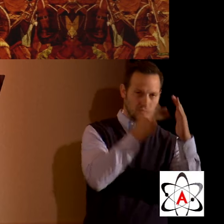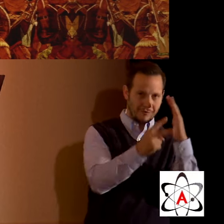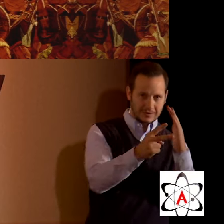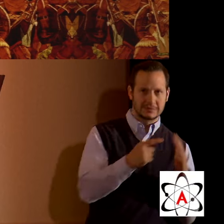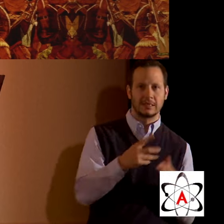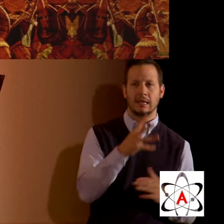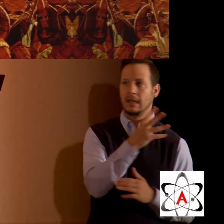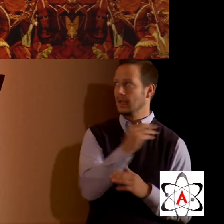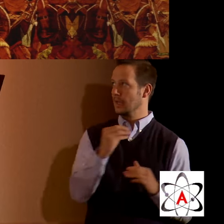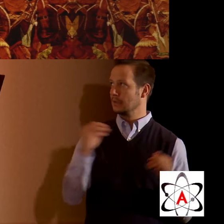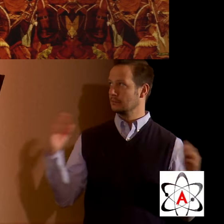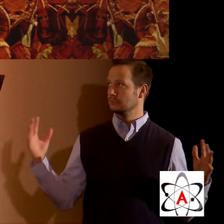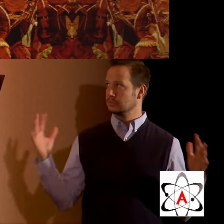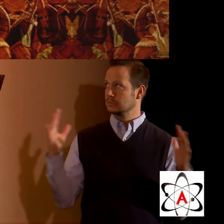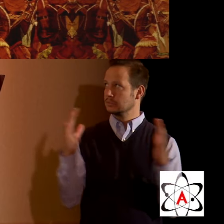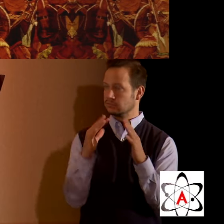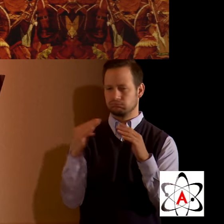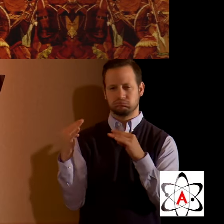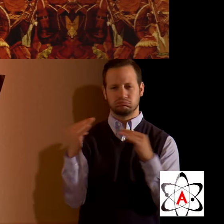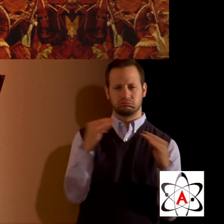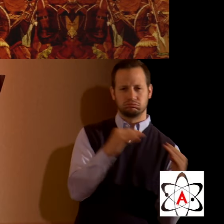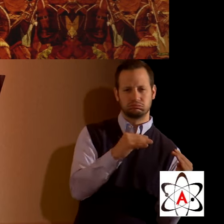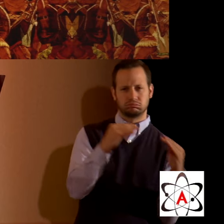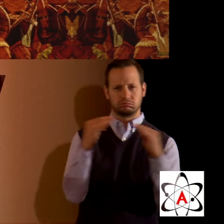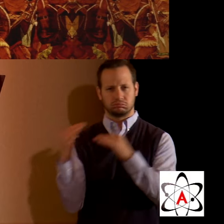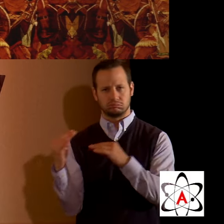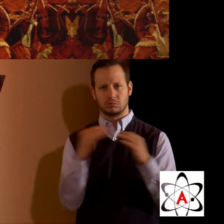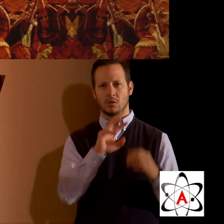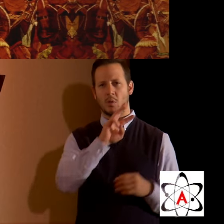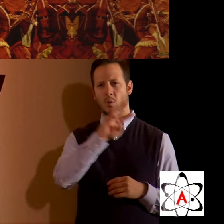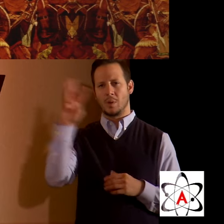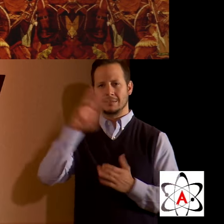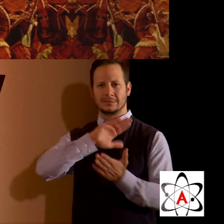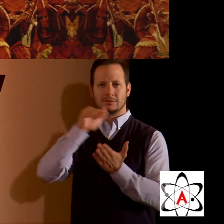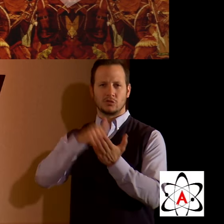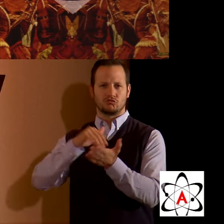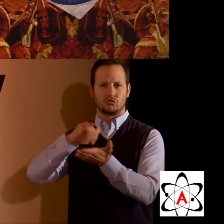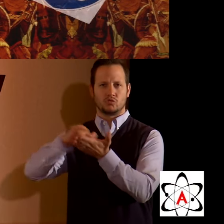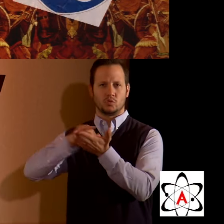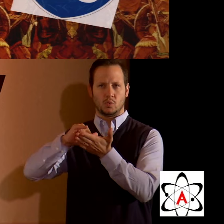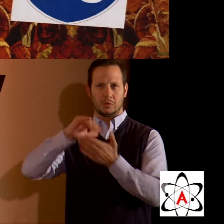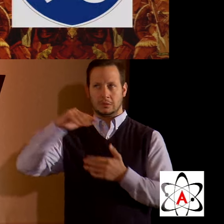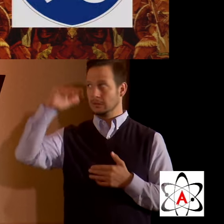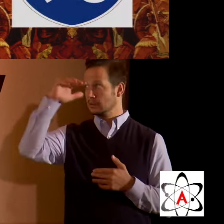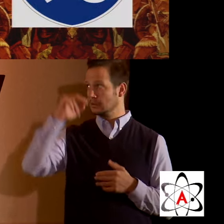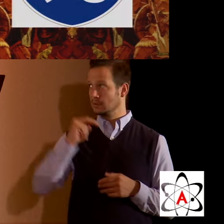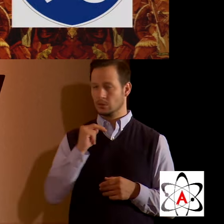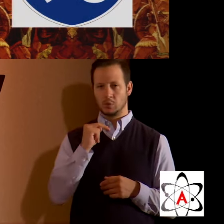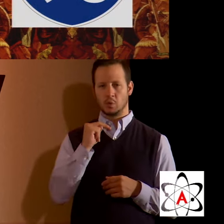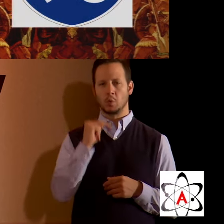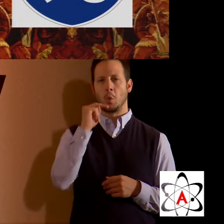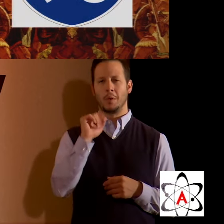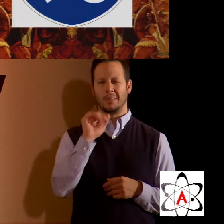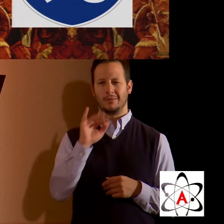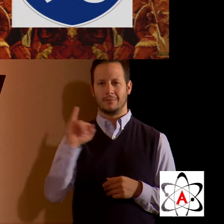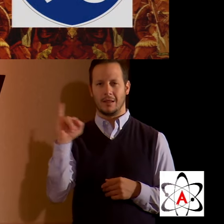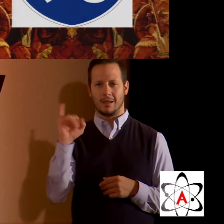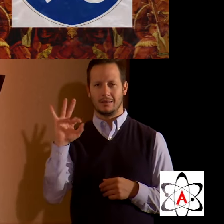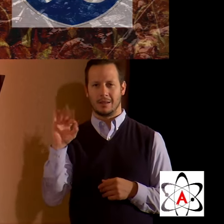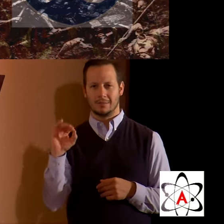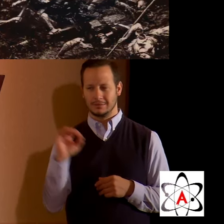and they met in a climactic battle in what is now West Central New York State, just north of Interstate 90.